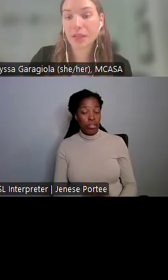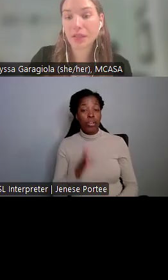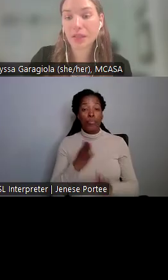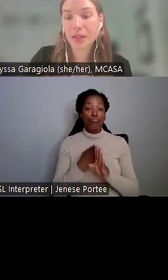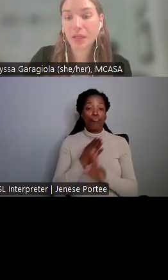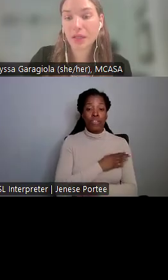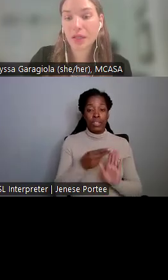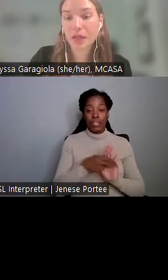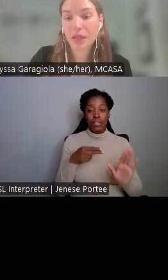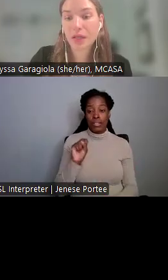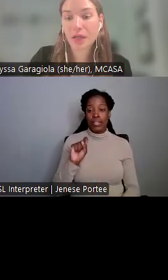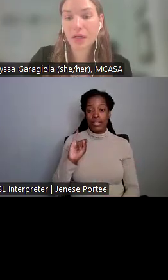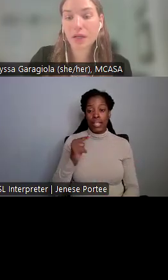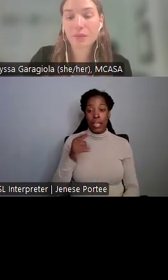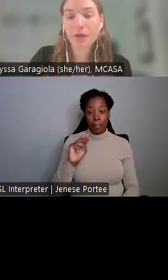stigma,